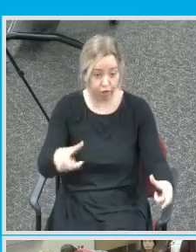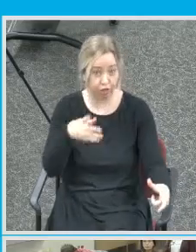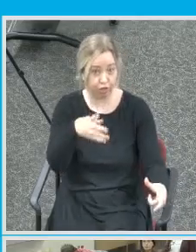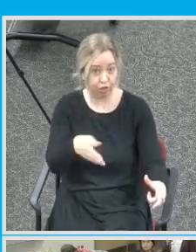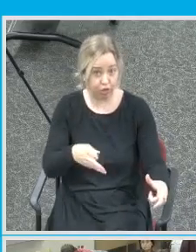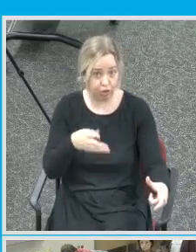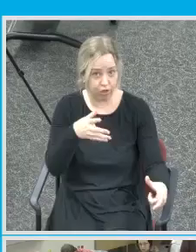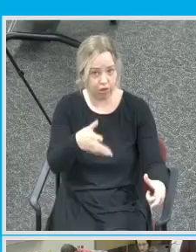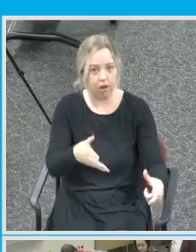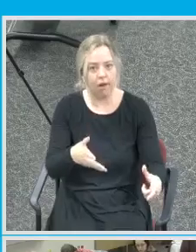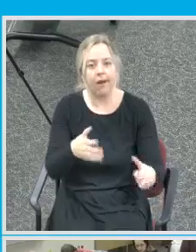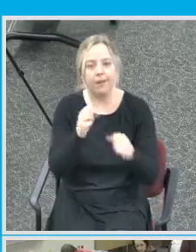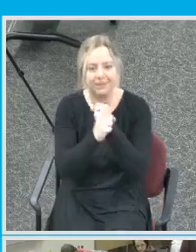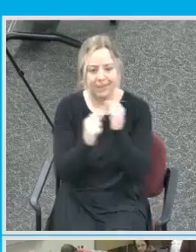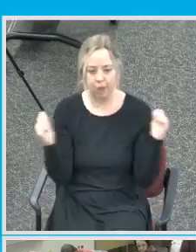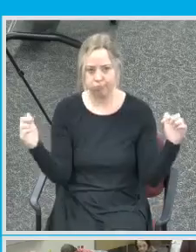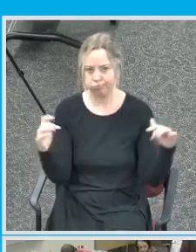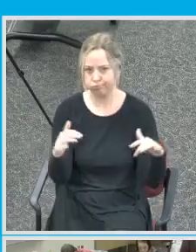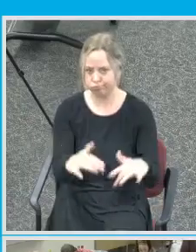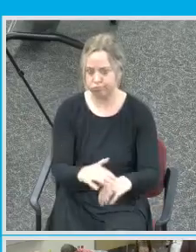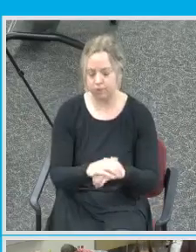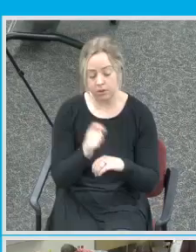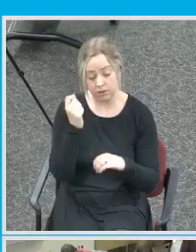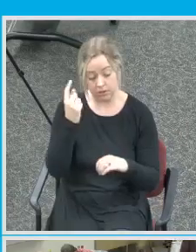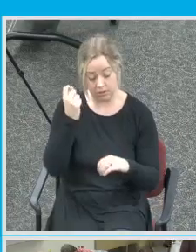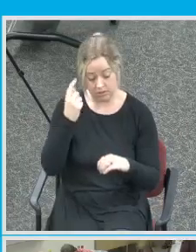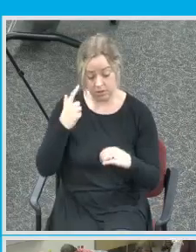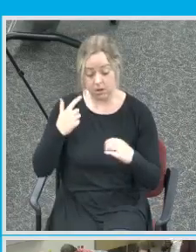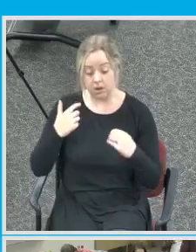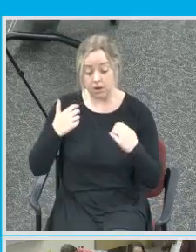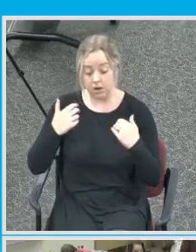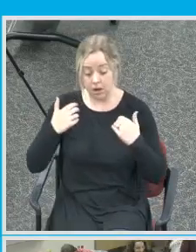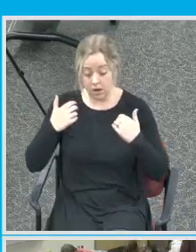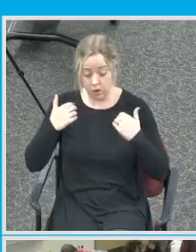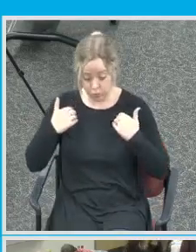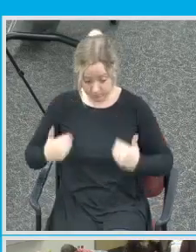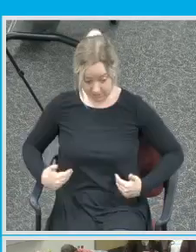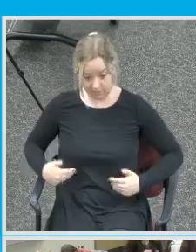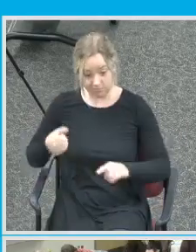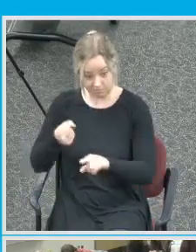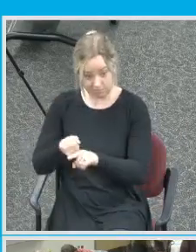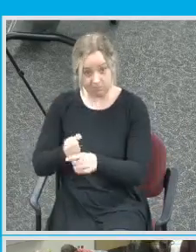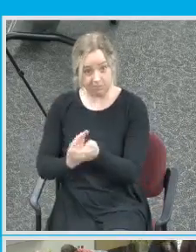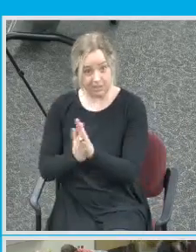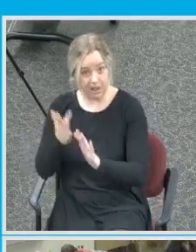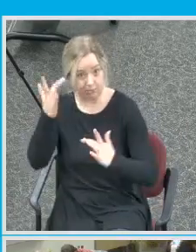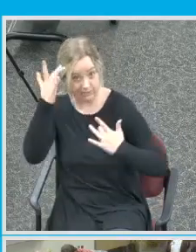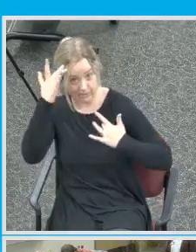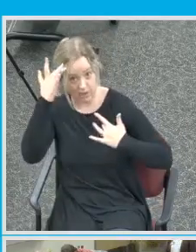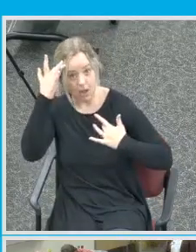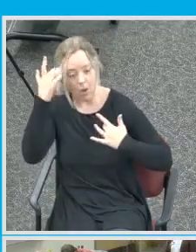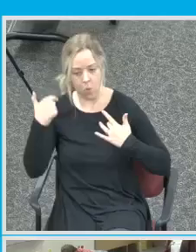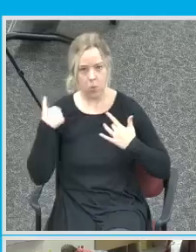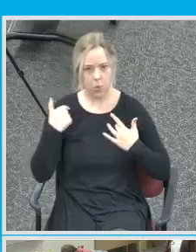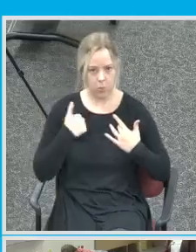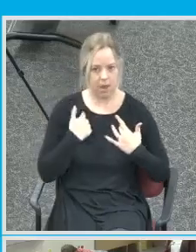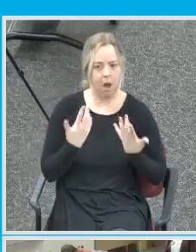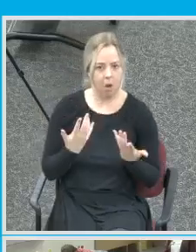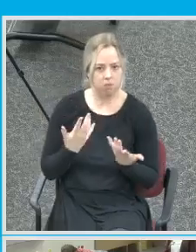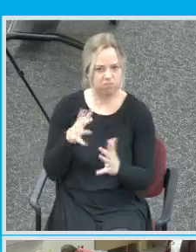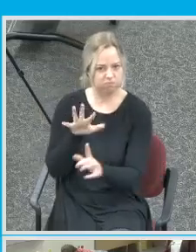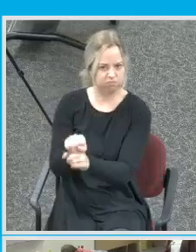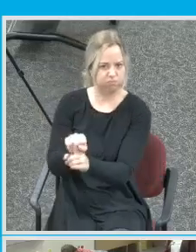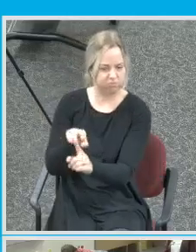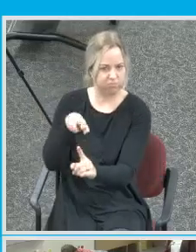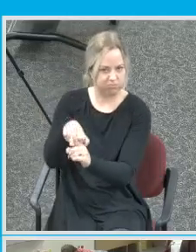human cases. So the human cases typically will come to our attention in public health when they're diagnosed, sometimes in late